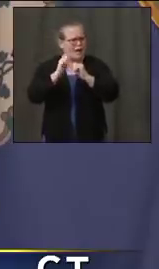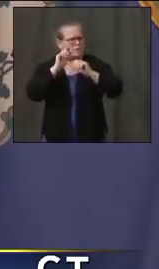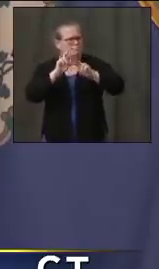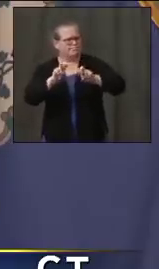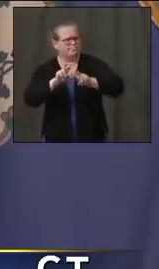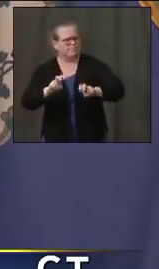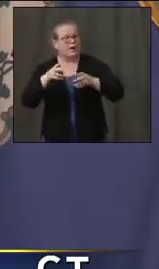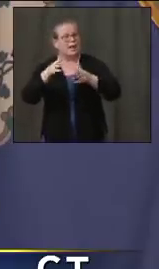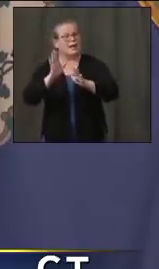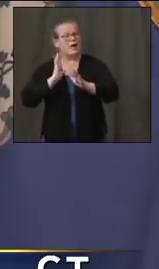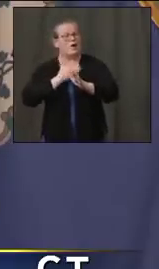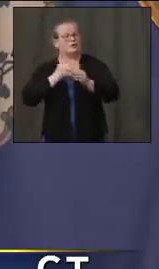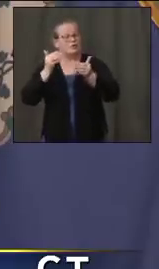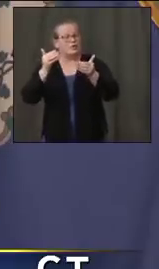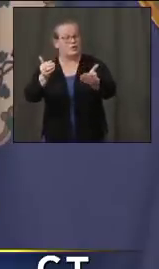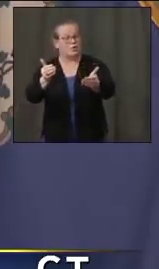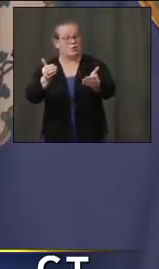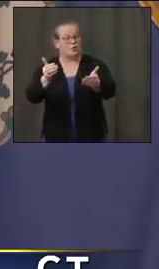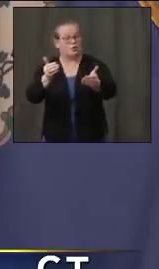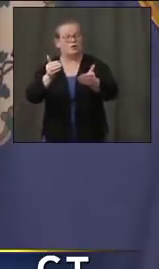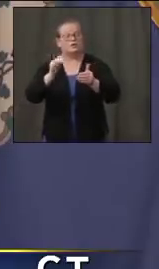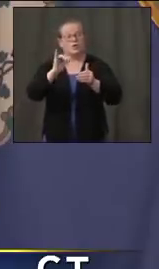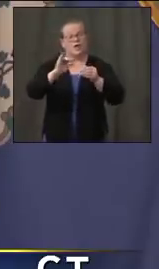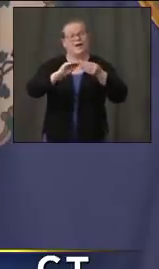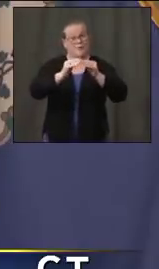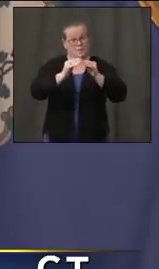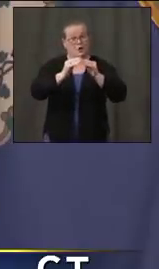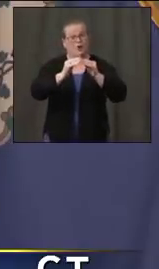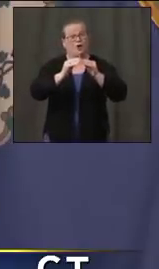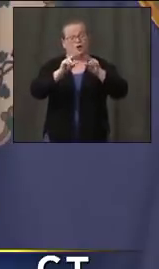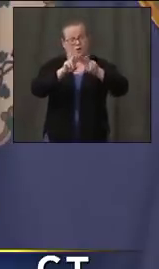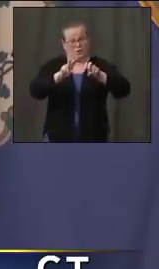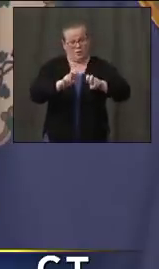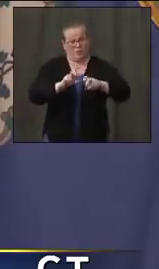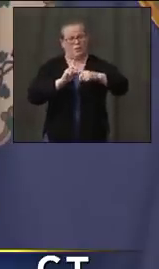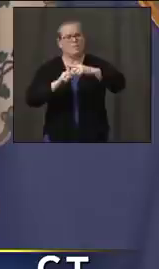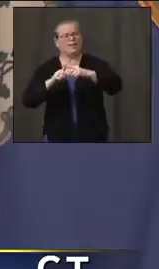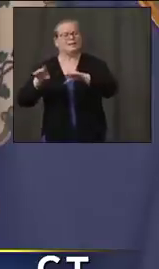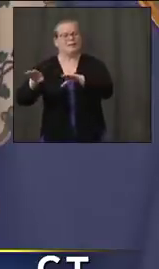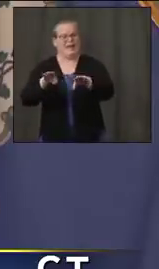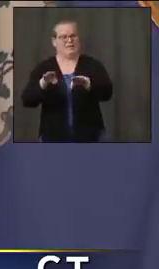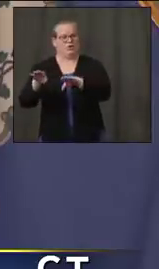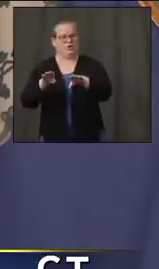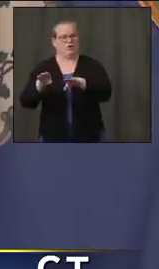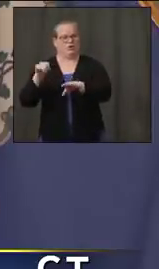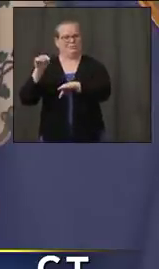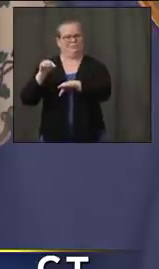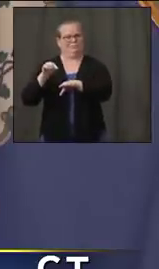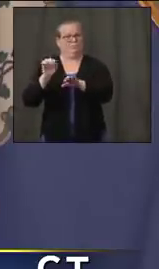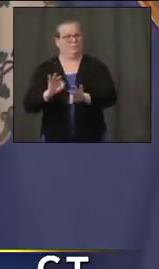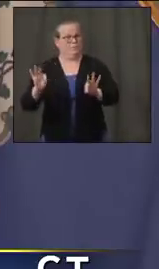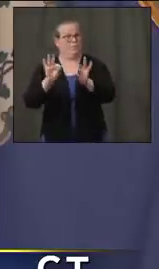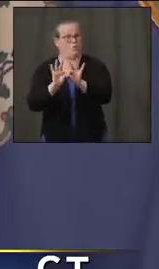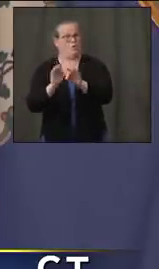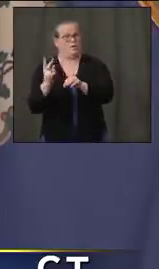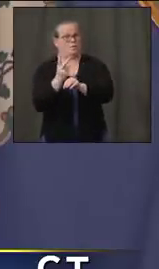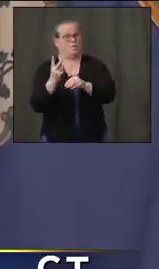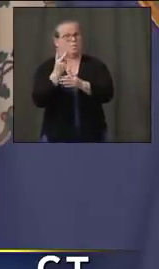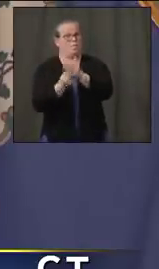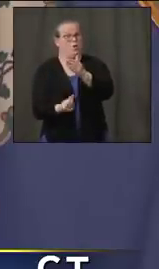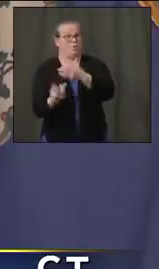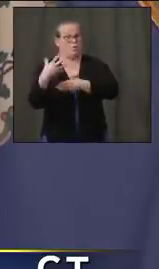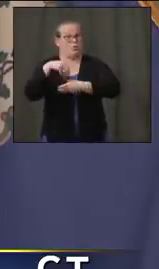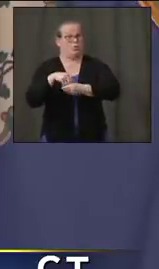behavior. It's metrics and behavior, and that's what I'd like to focus on just for a few minutes before David leads us